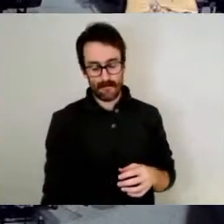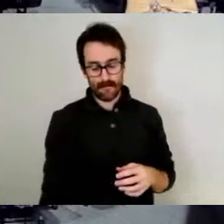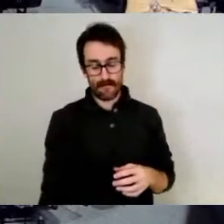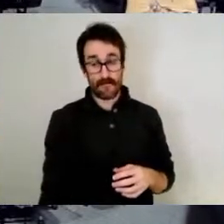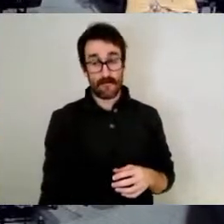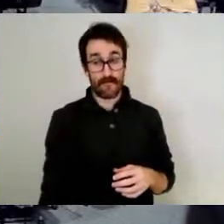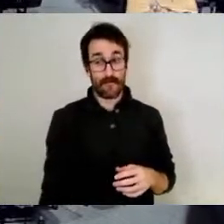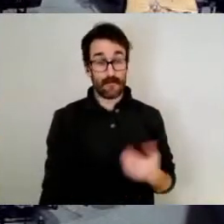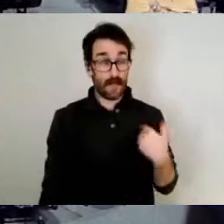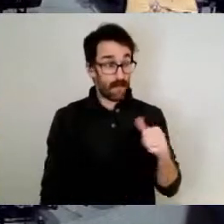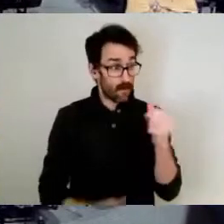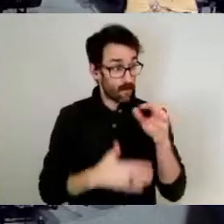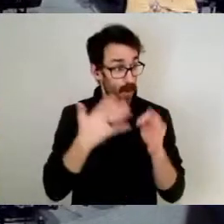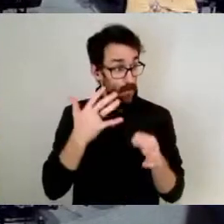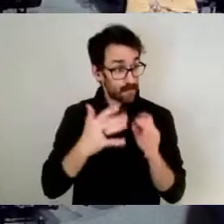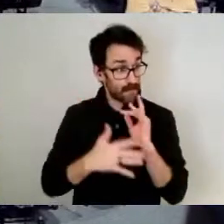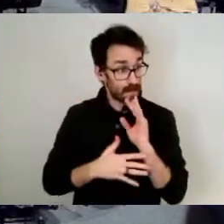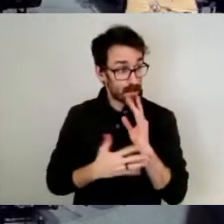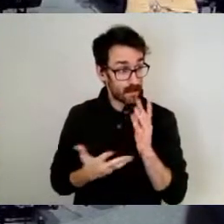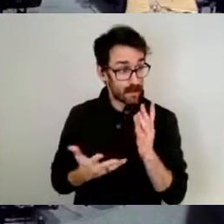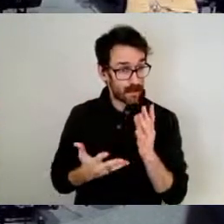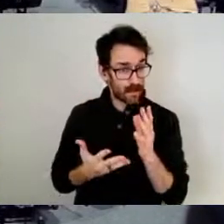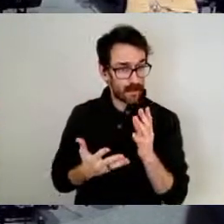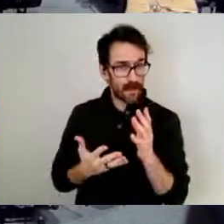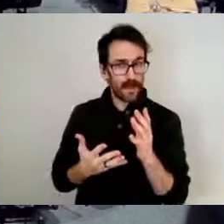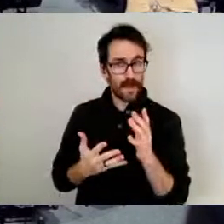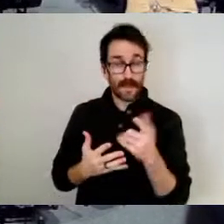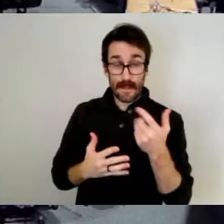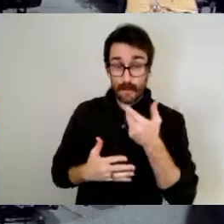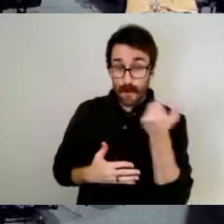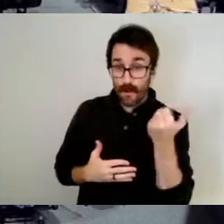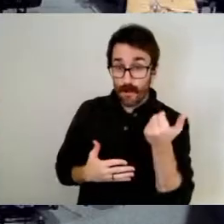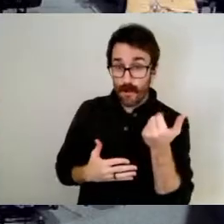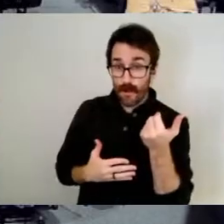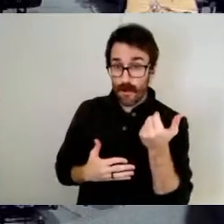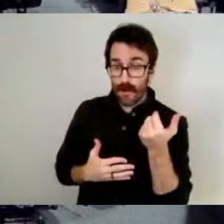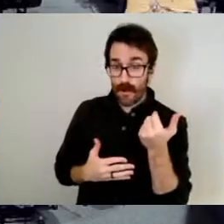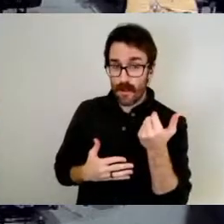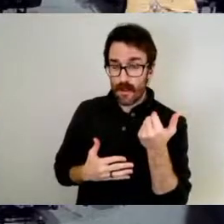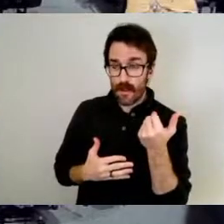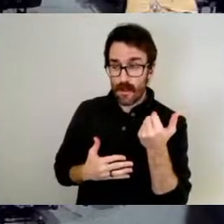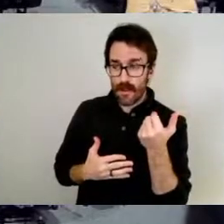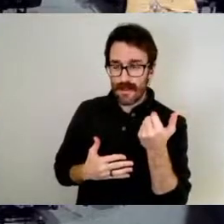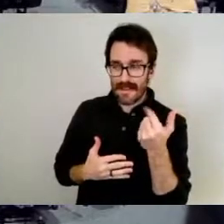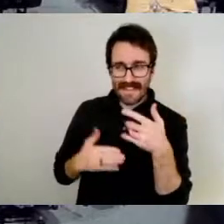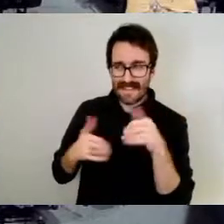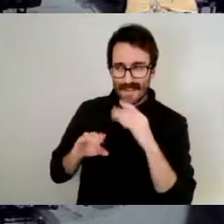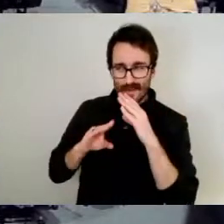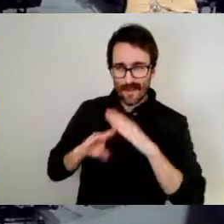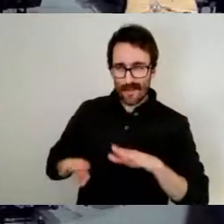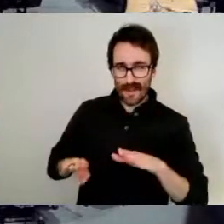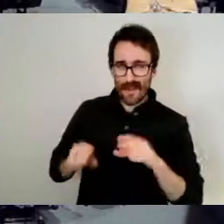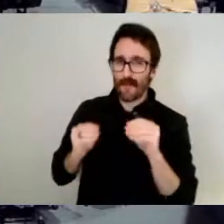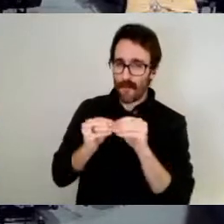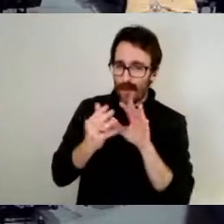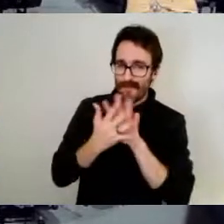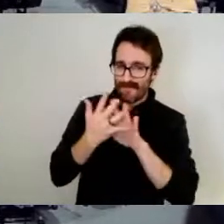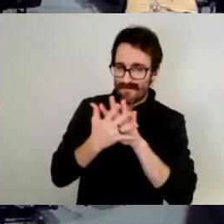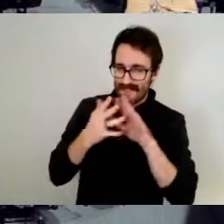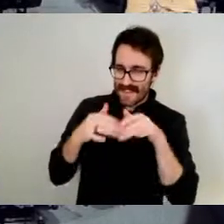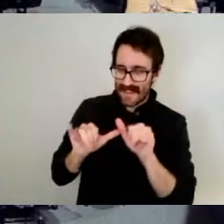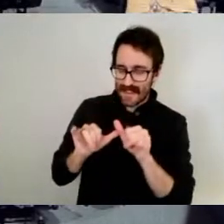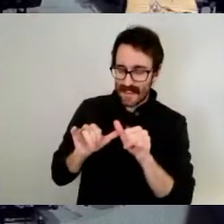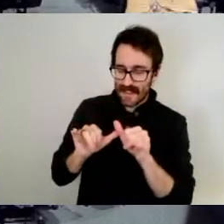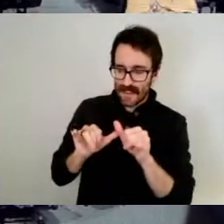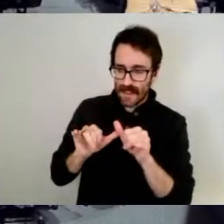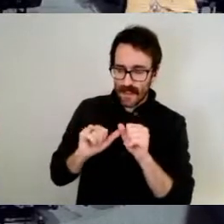Est-ce que Olivier est là? Olivier. De TVA Nouvelle. From TVA Nouvelle. Okay.